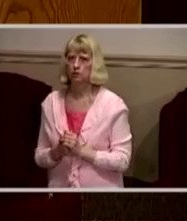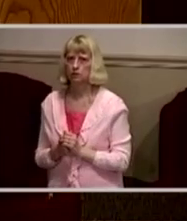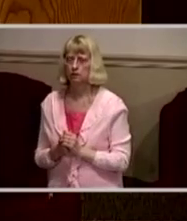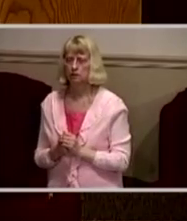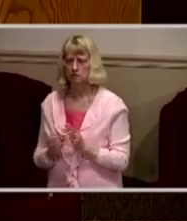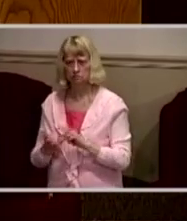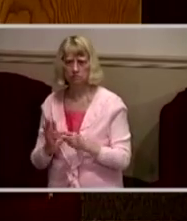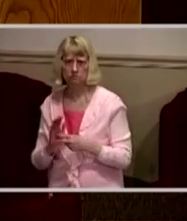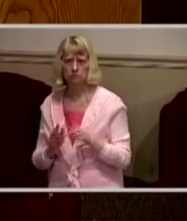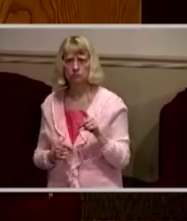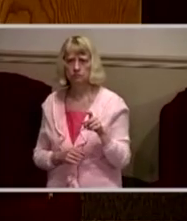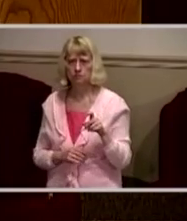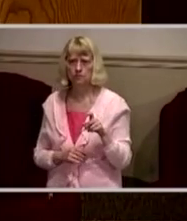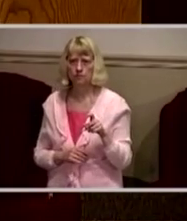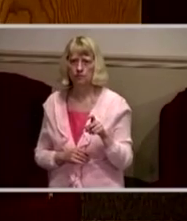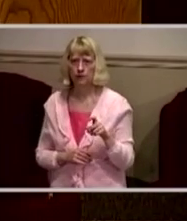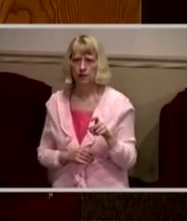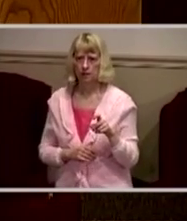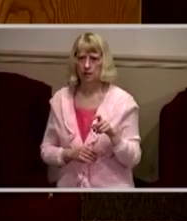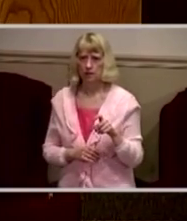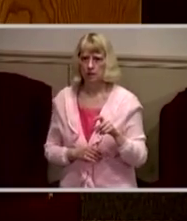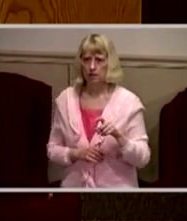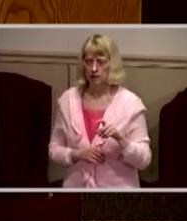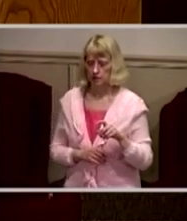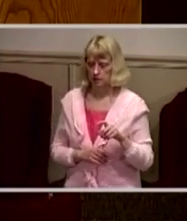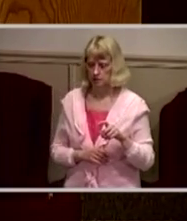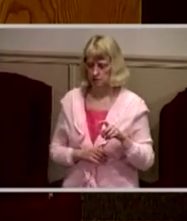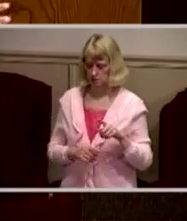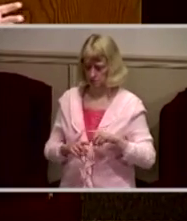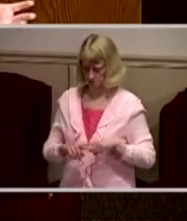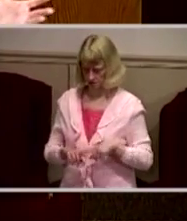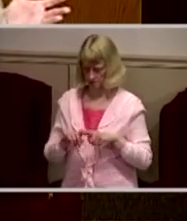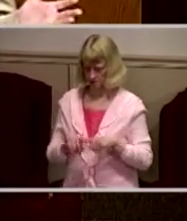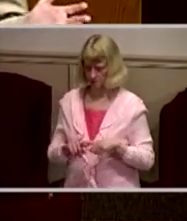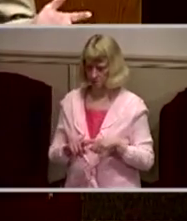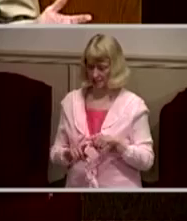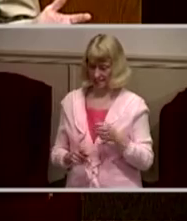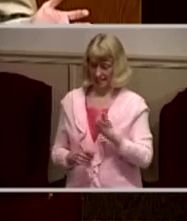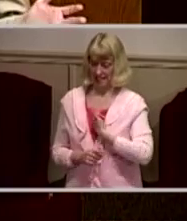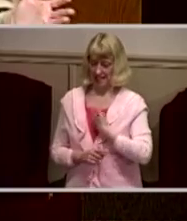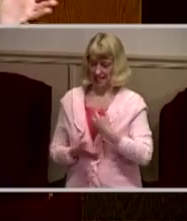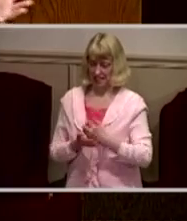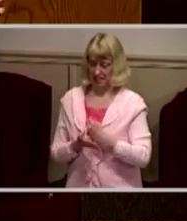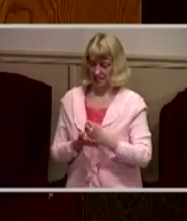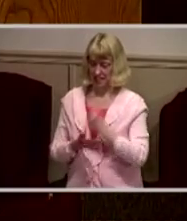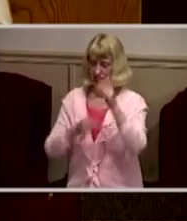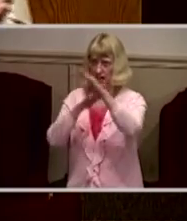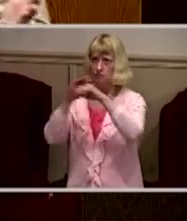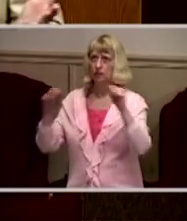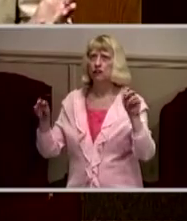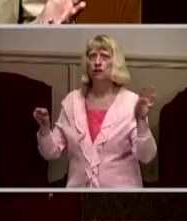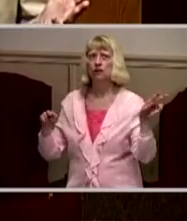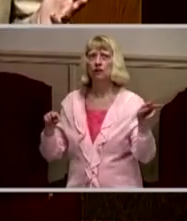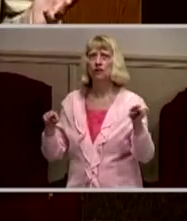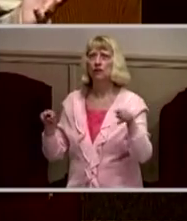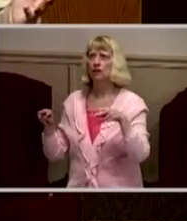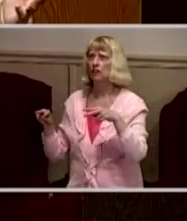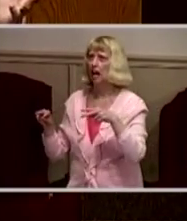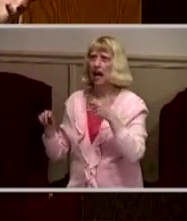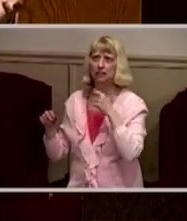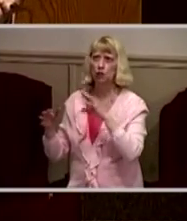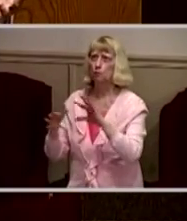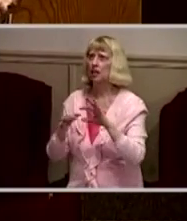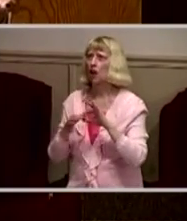Spurgeon saying? He was saying that basically if it's by my works I got into heaven, I look around and say, I don't belong